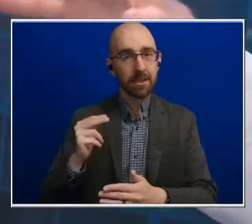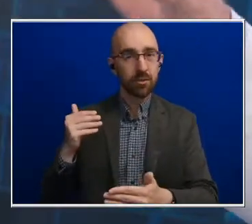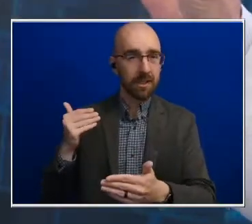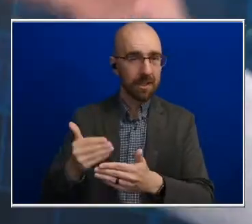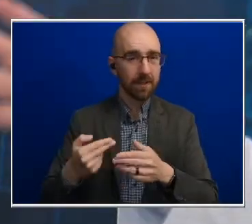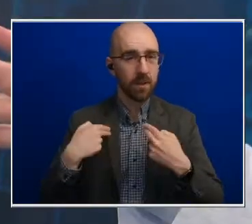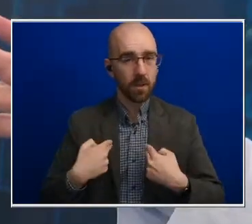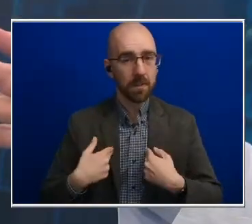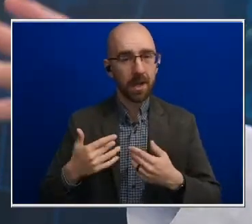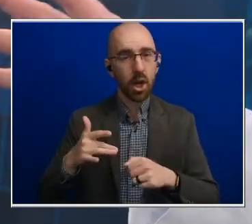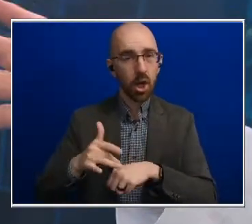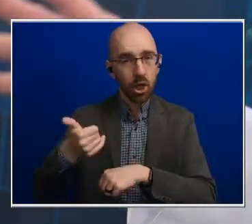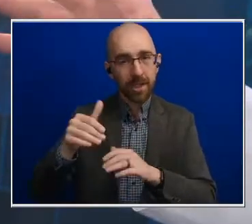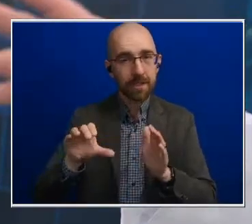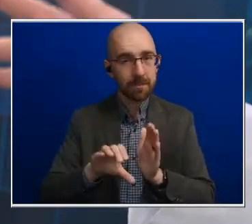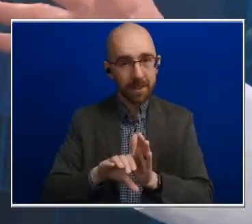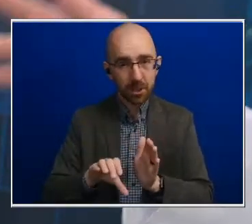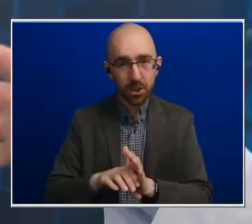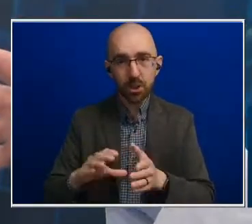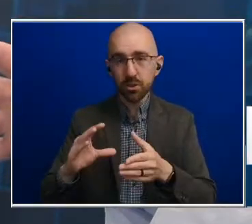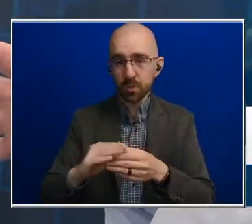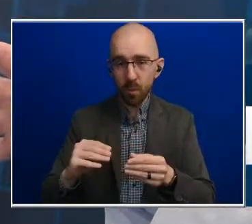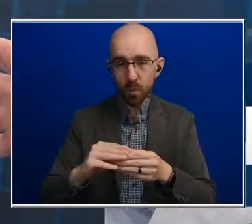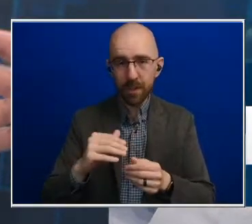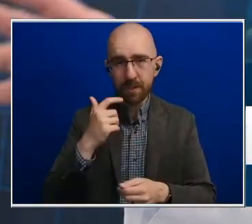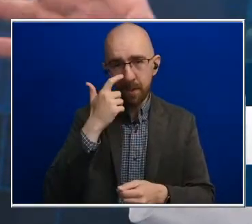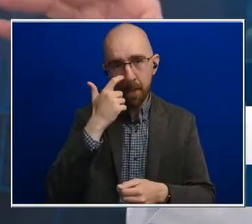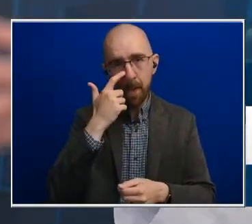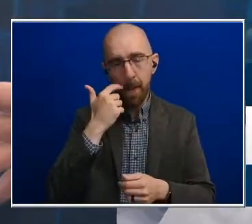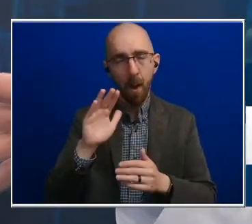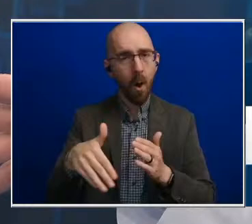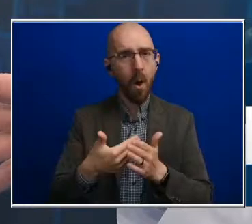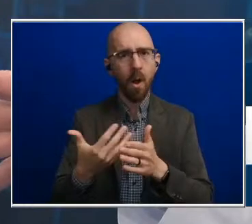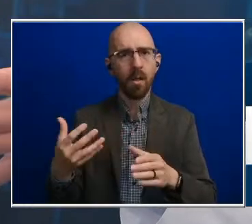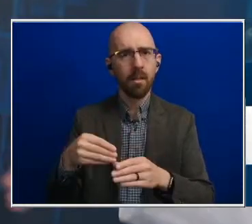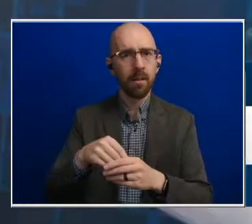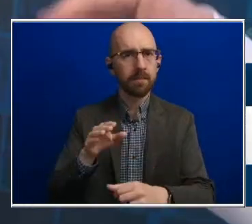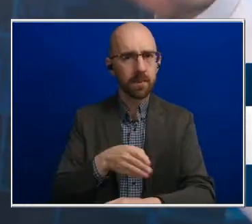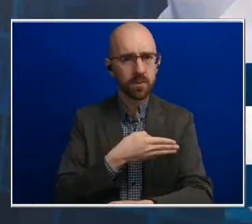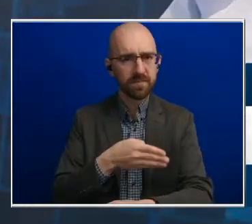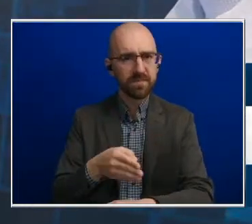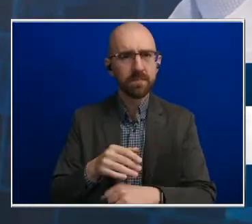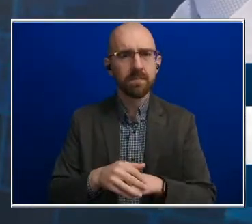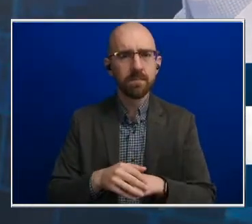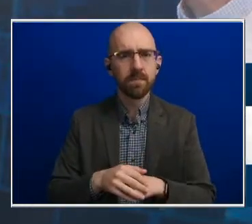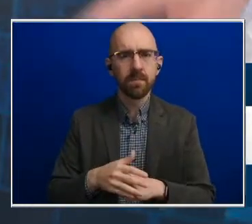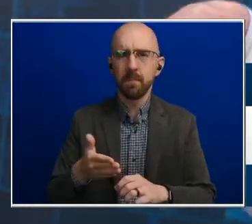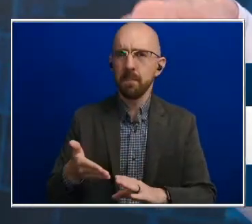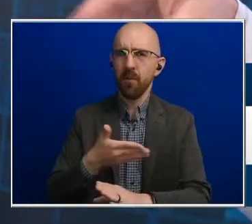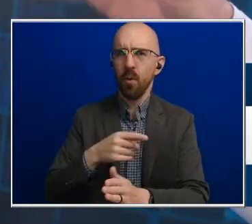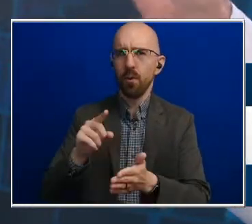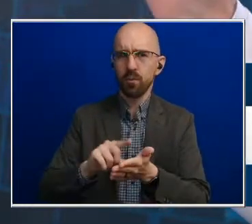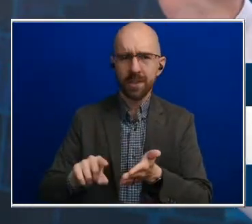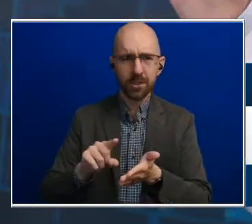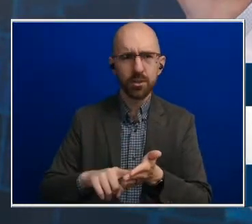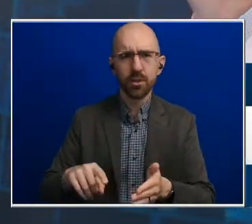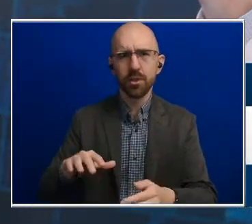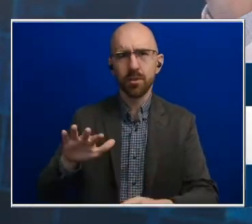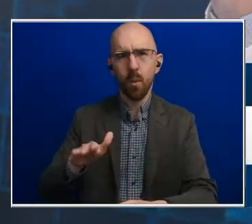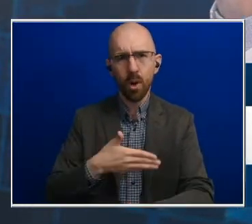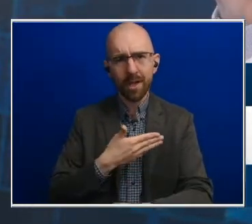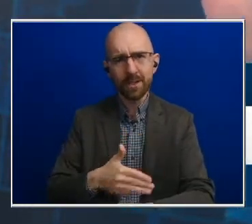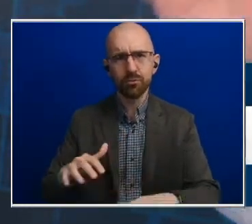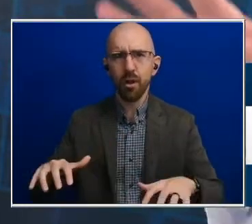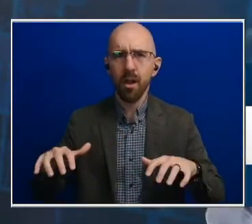pictures, the earliest stories all have music in them. Long before there was research or symphonic orchestras or Broadway musicals